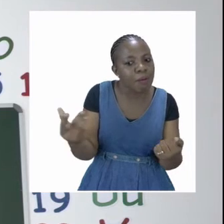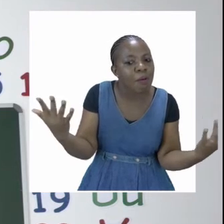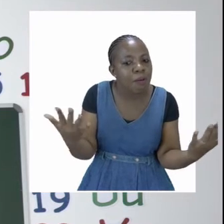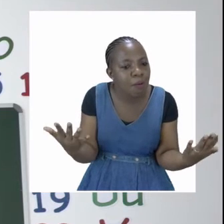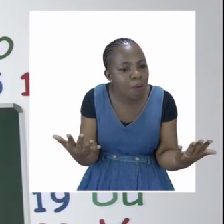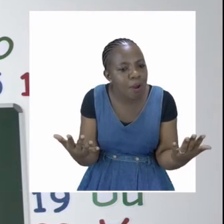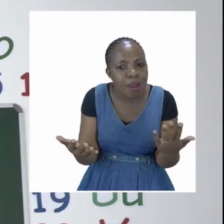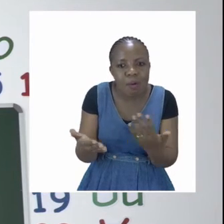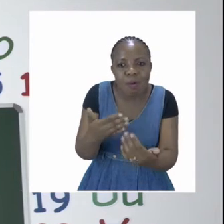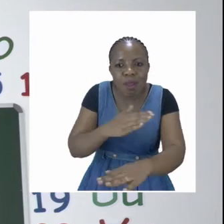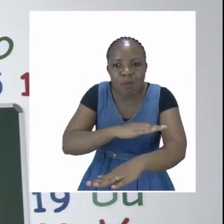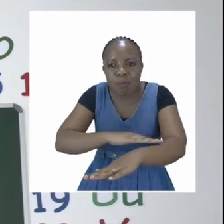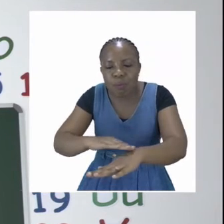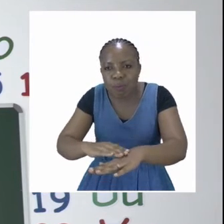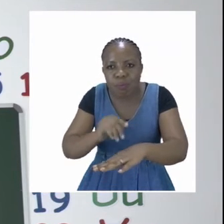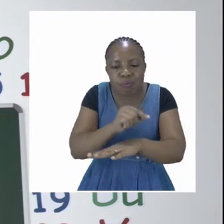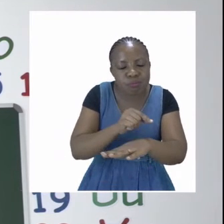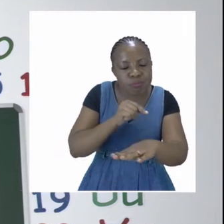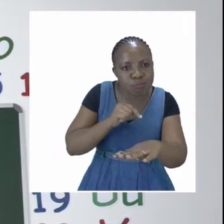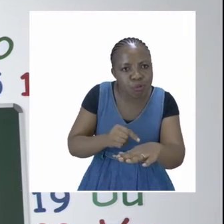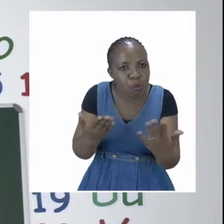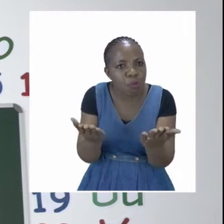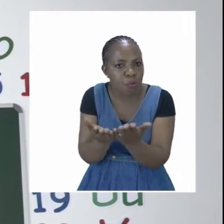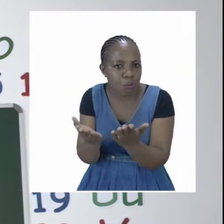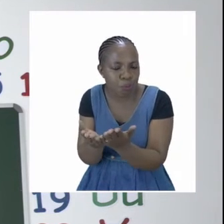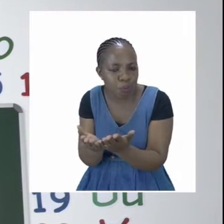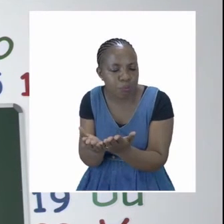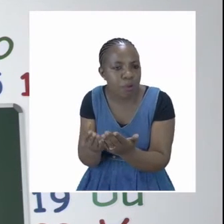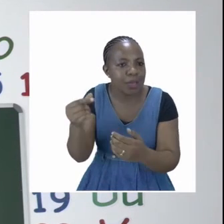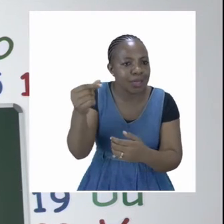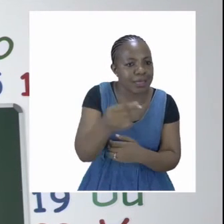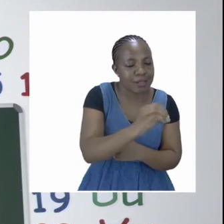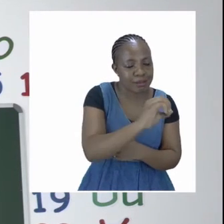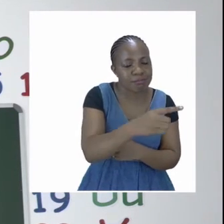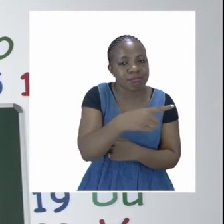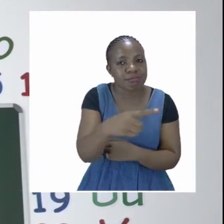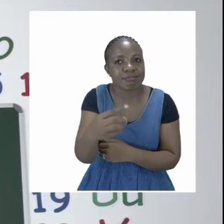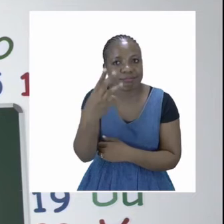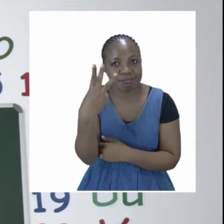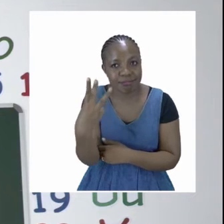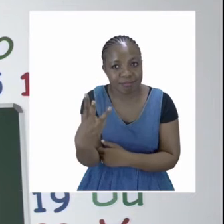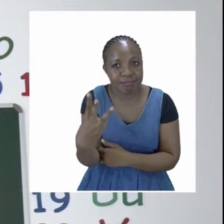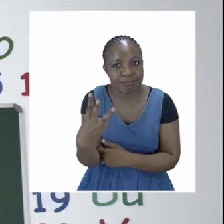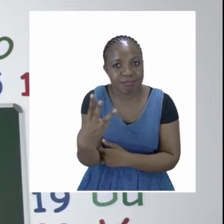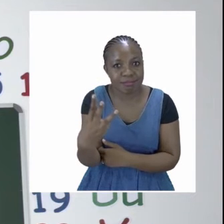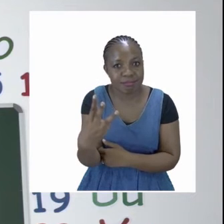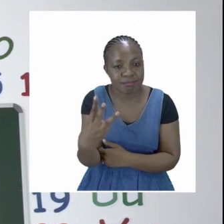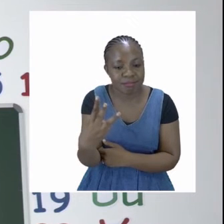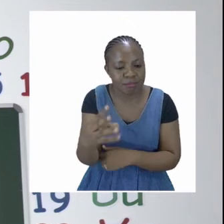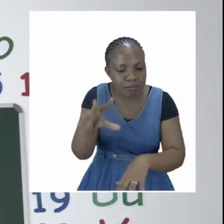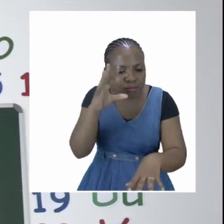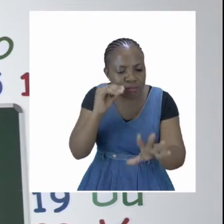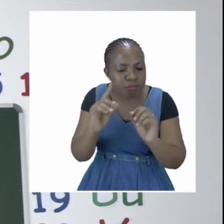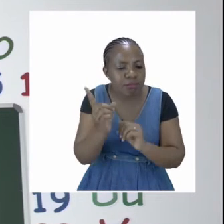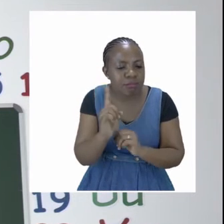to Thursday for pre-primary up until grade 3. The lessons are for listening